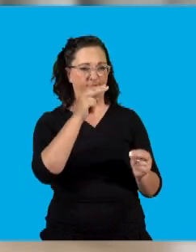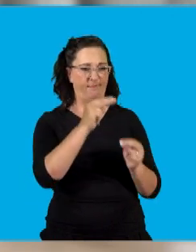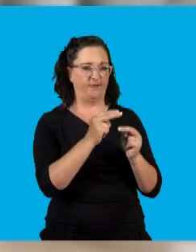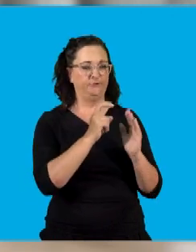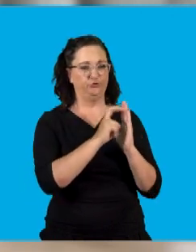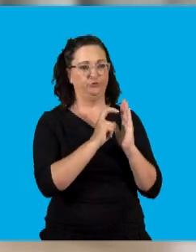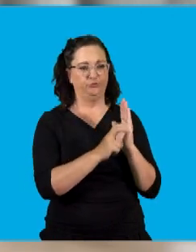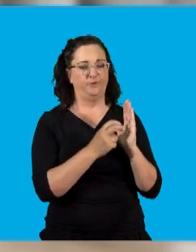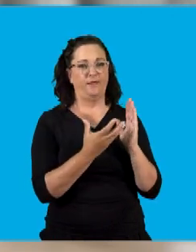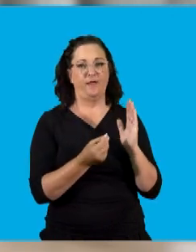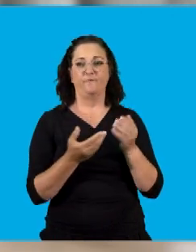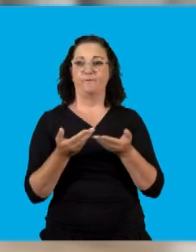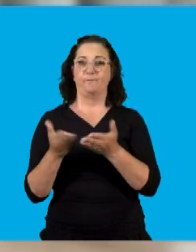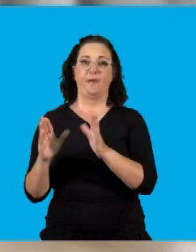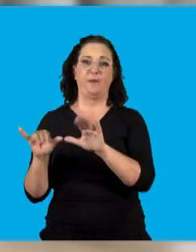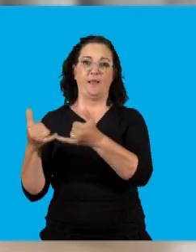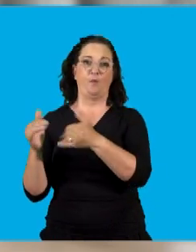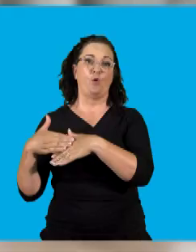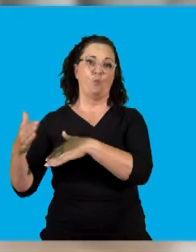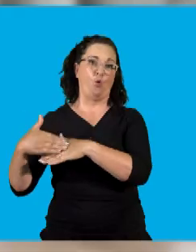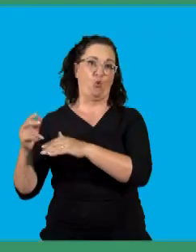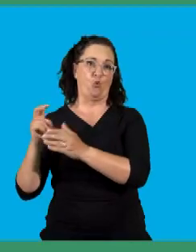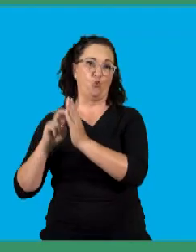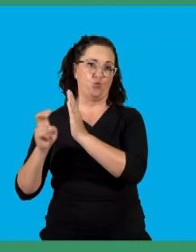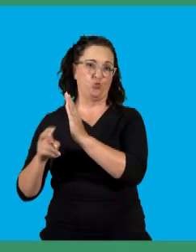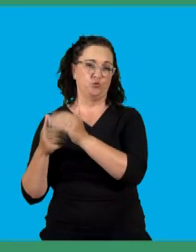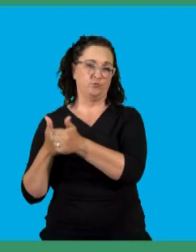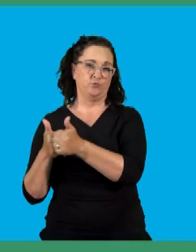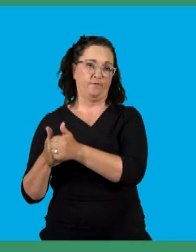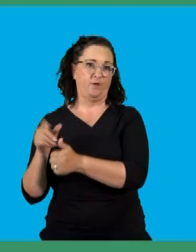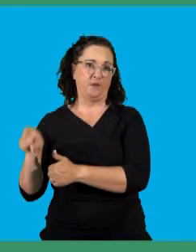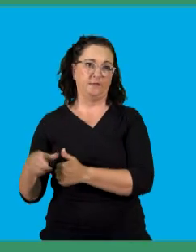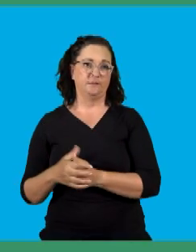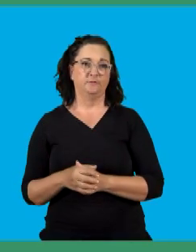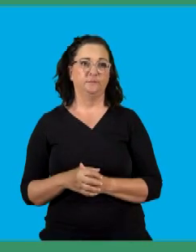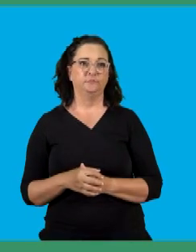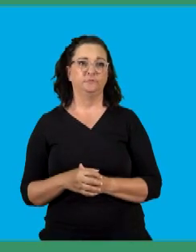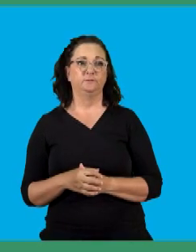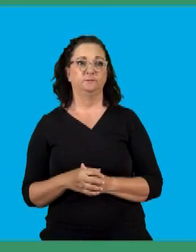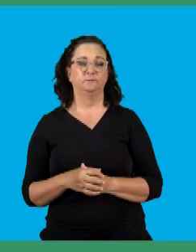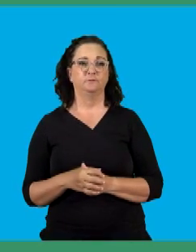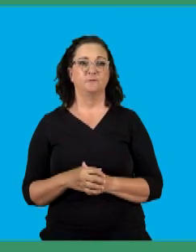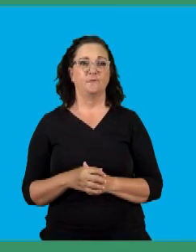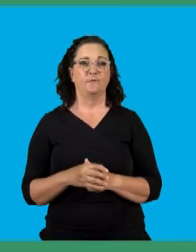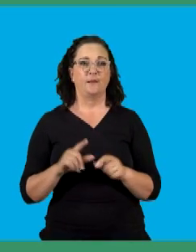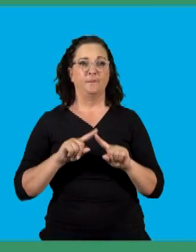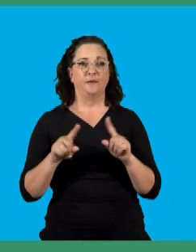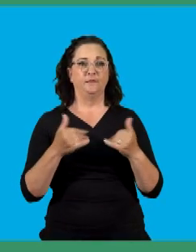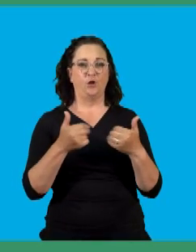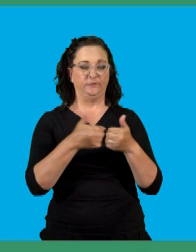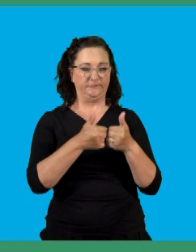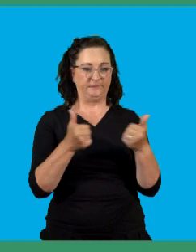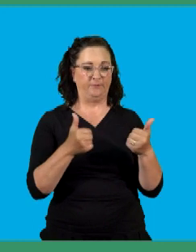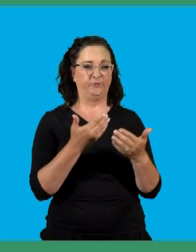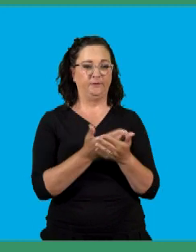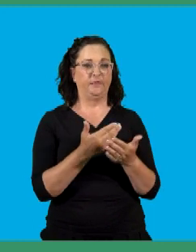than the public company. The company is a separate legal entity, so it may